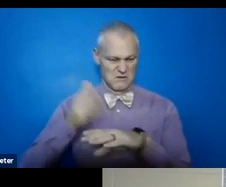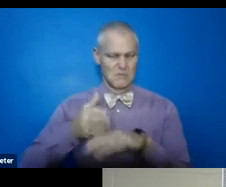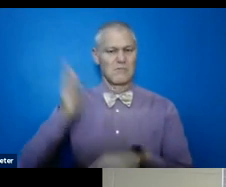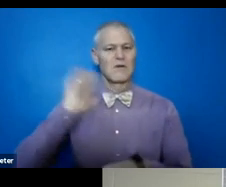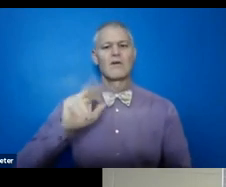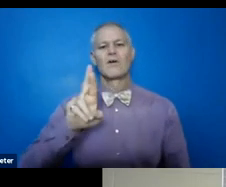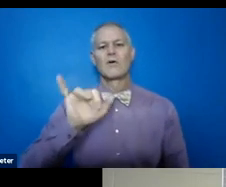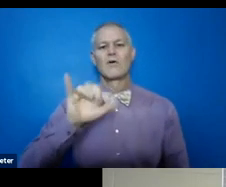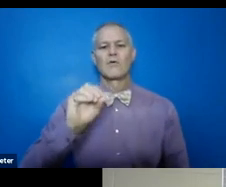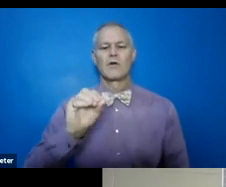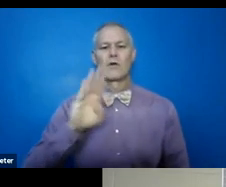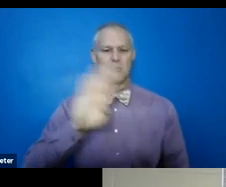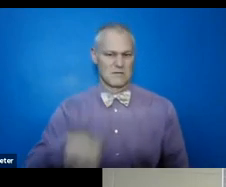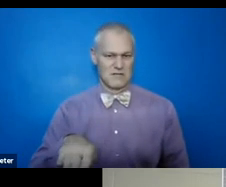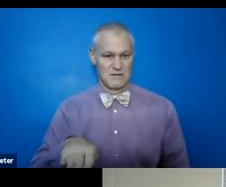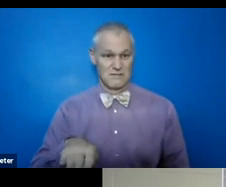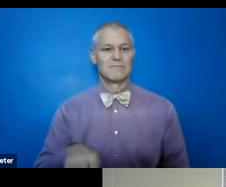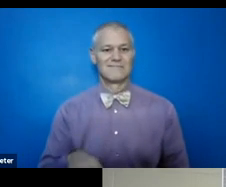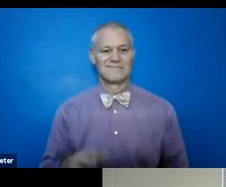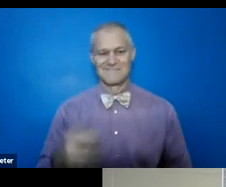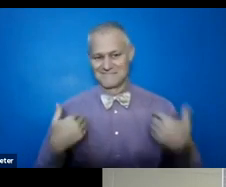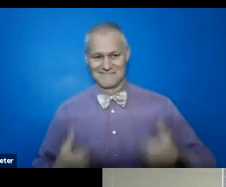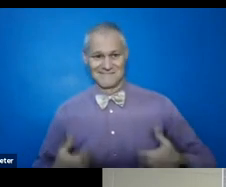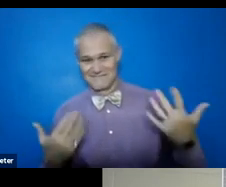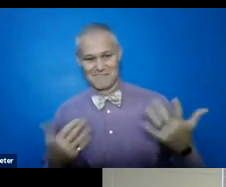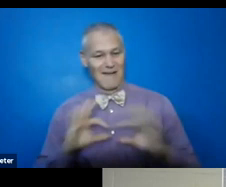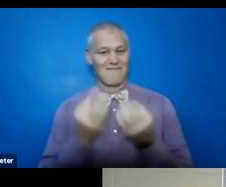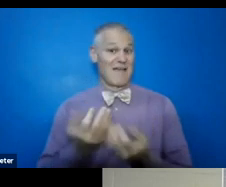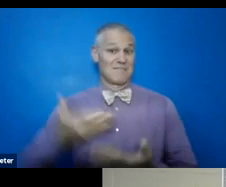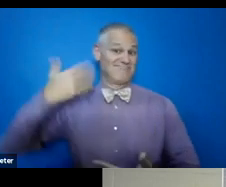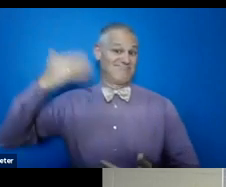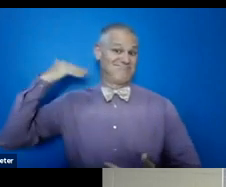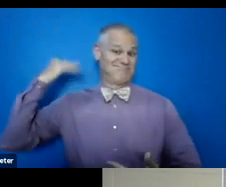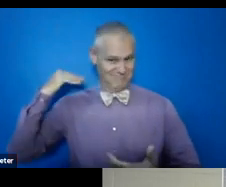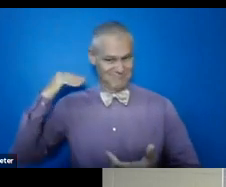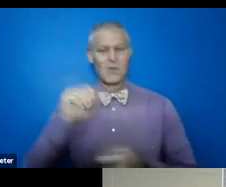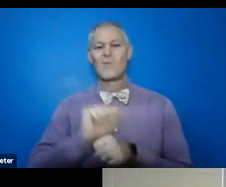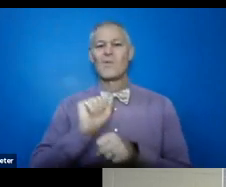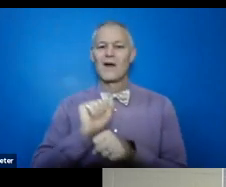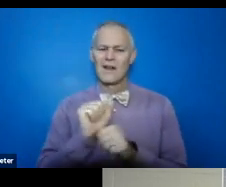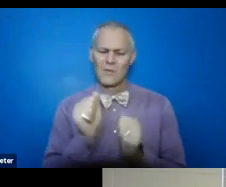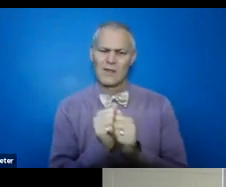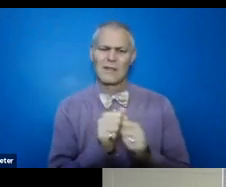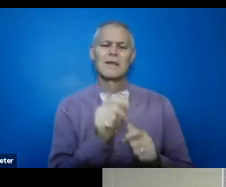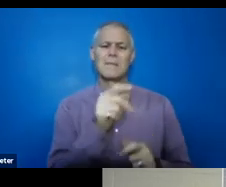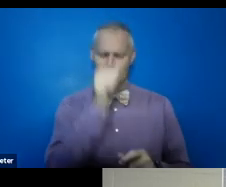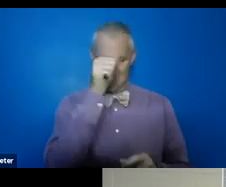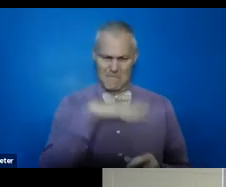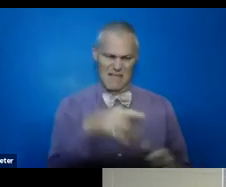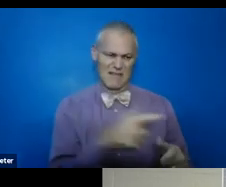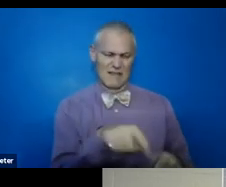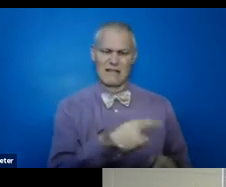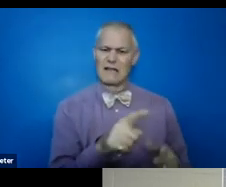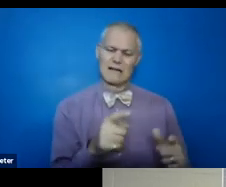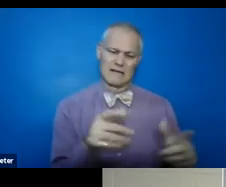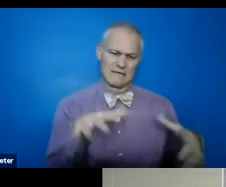in Brazil, where my ancestors in the organization were working with groups of young men in very violent neighborhoods